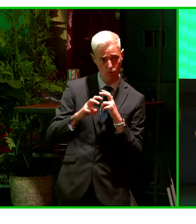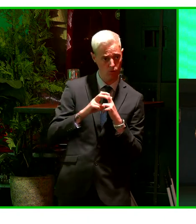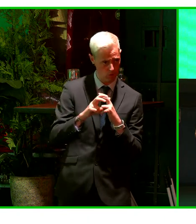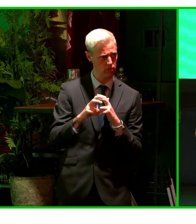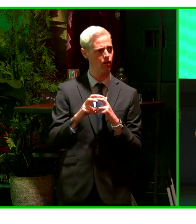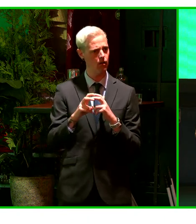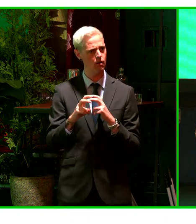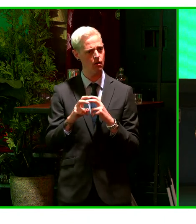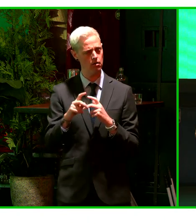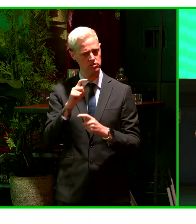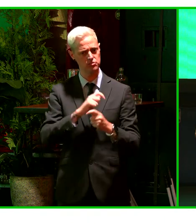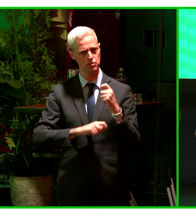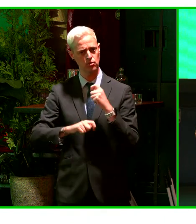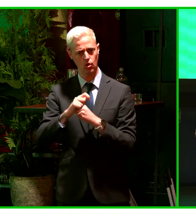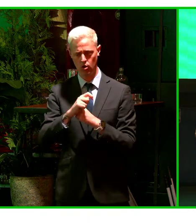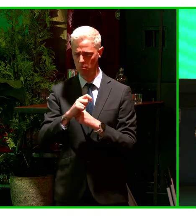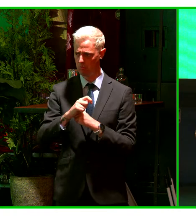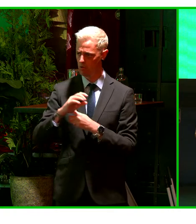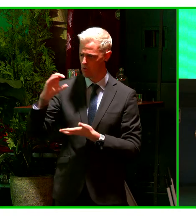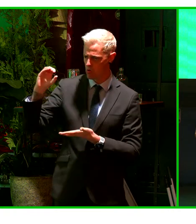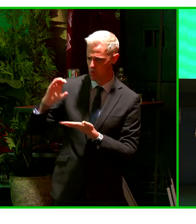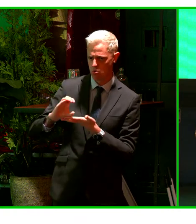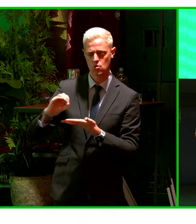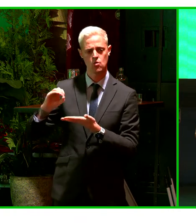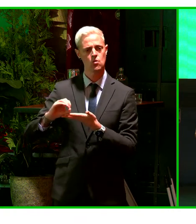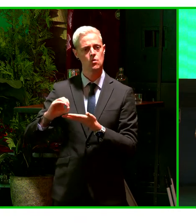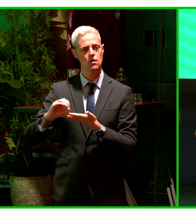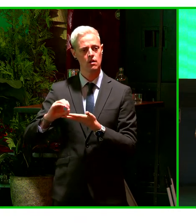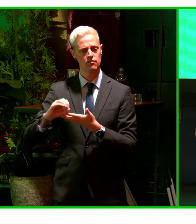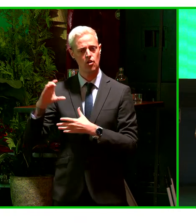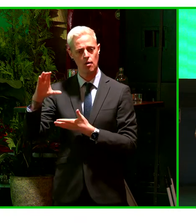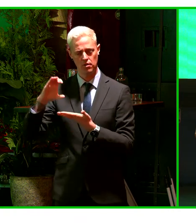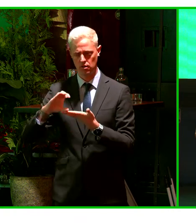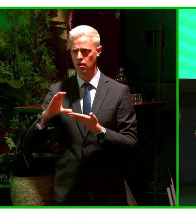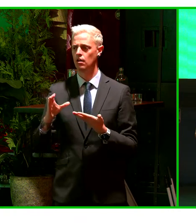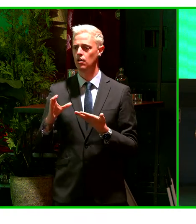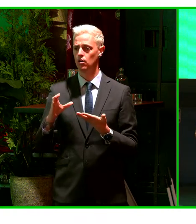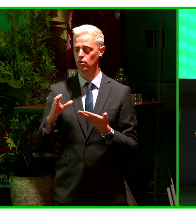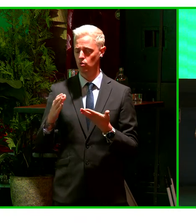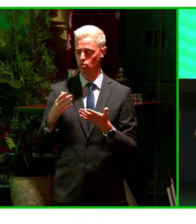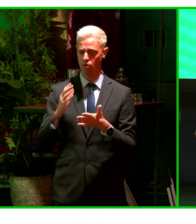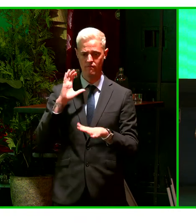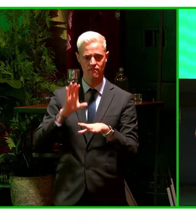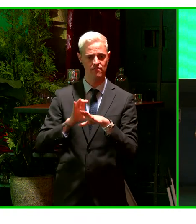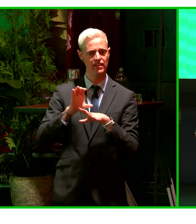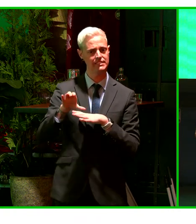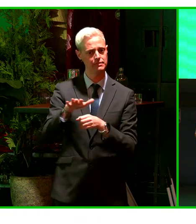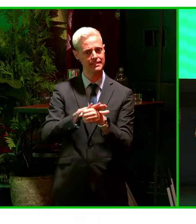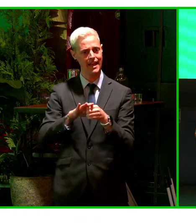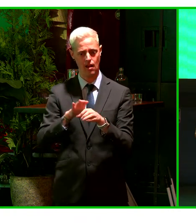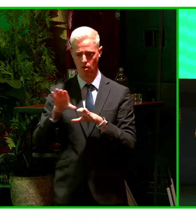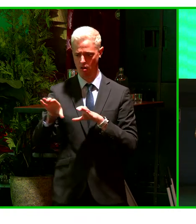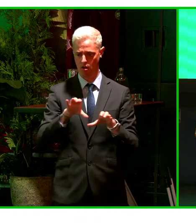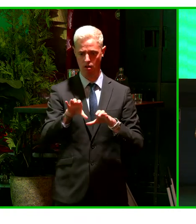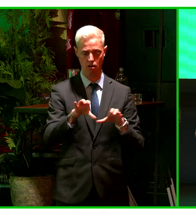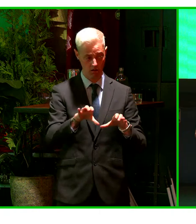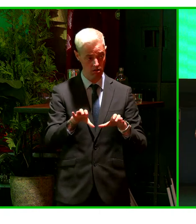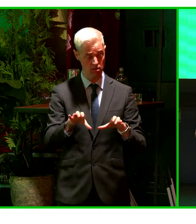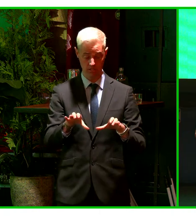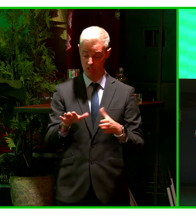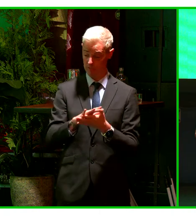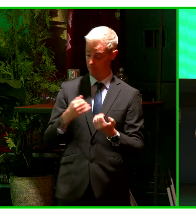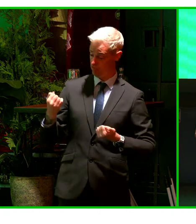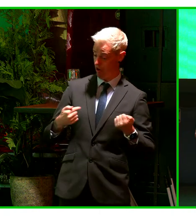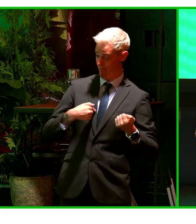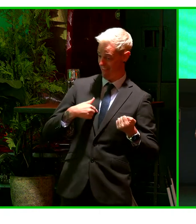of really bring about the development and the investment in that region to greening those areas. And actually, therefore, the benefits aren't just for the EV